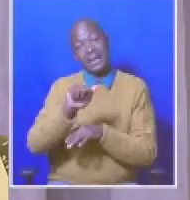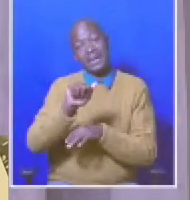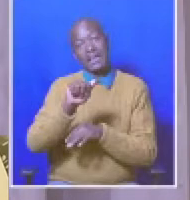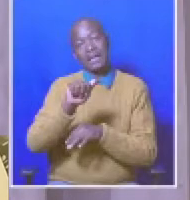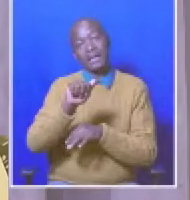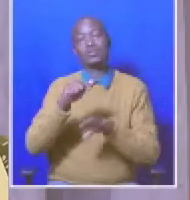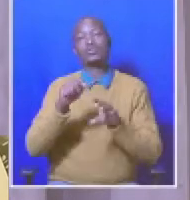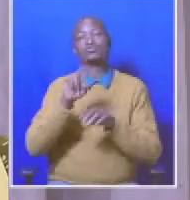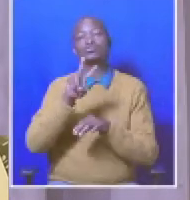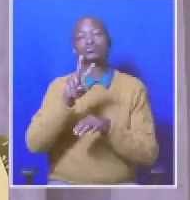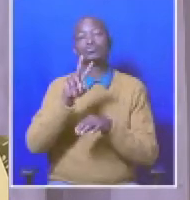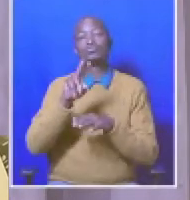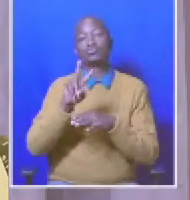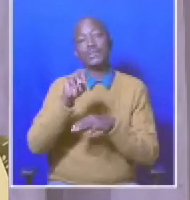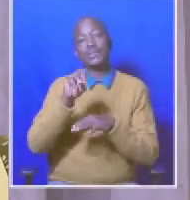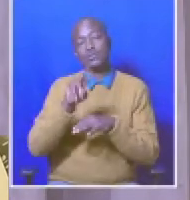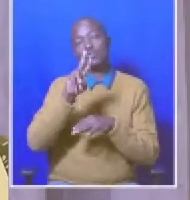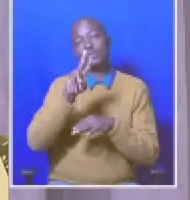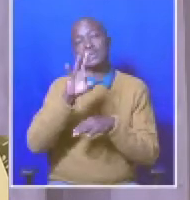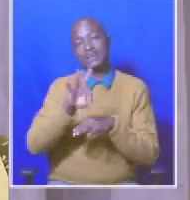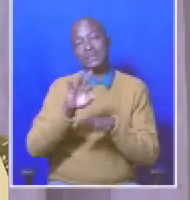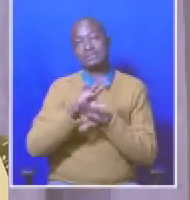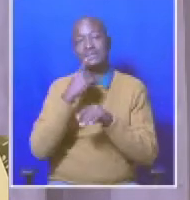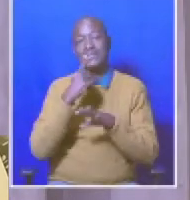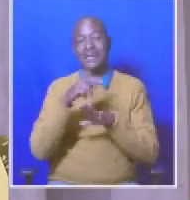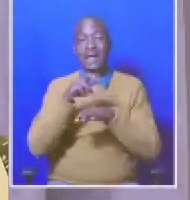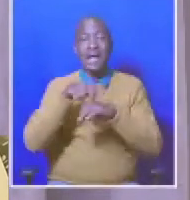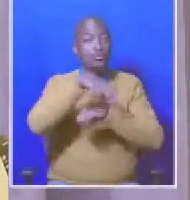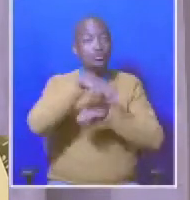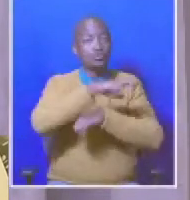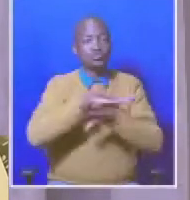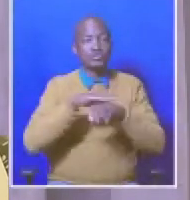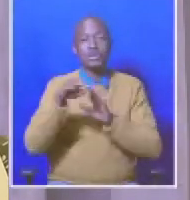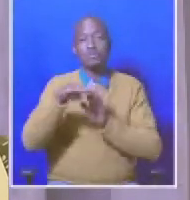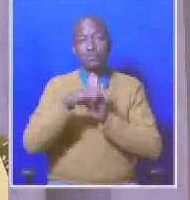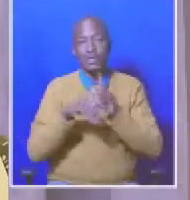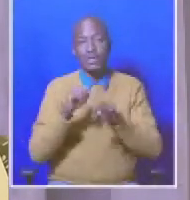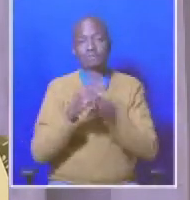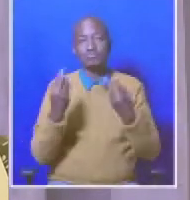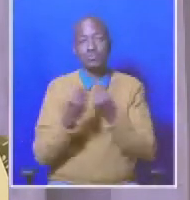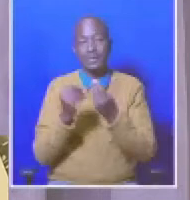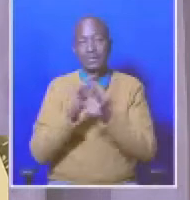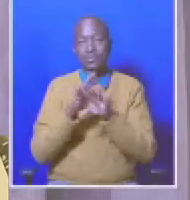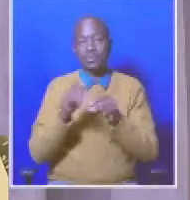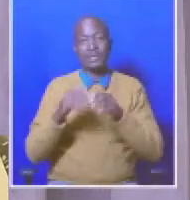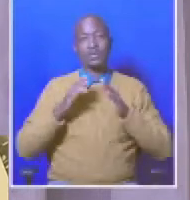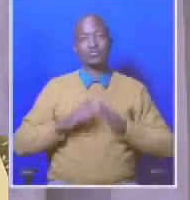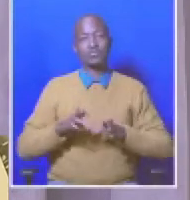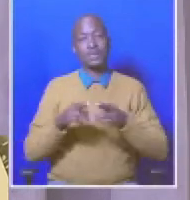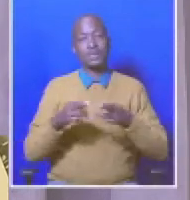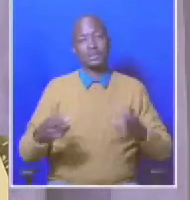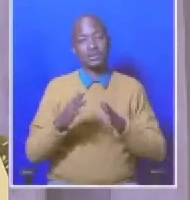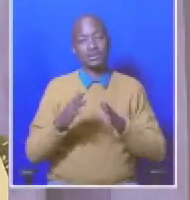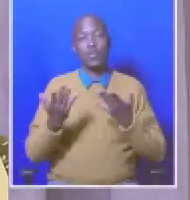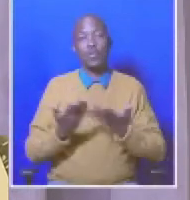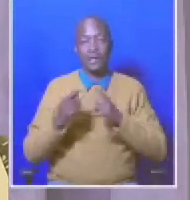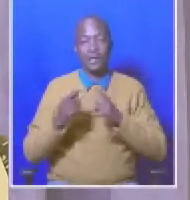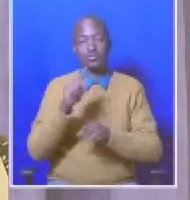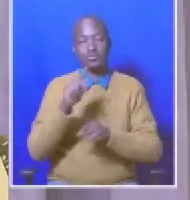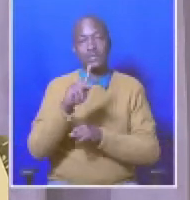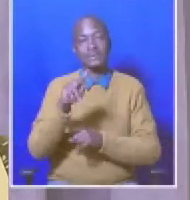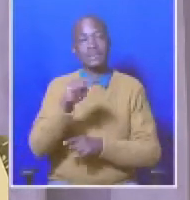2023, I led a two-day outreach program together with the Human Resource Development Council in KwaZulu-Natal